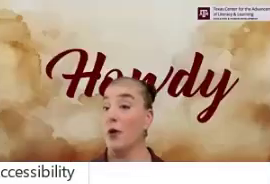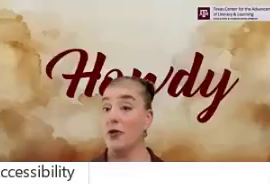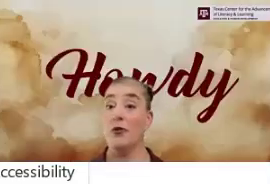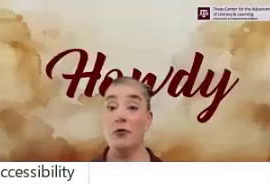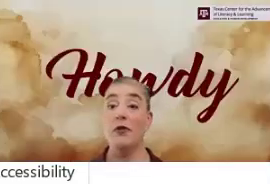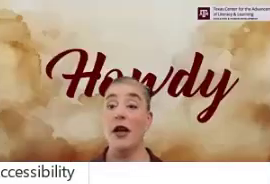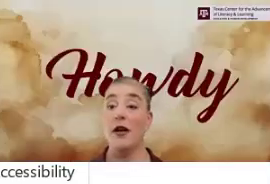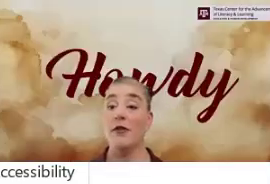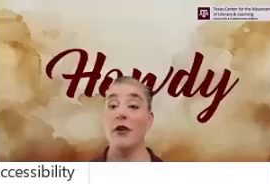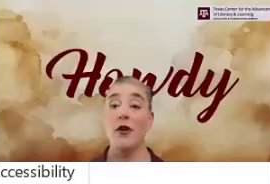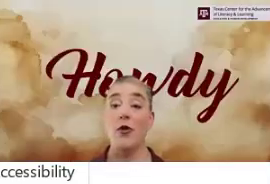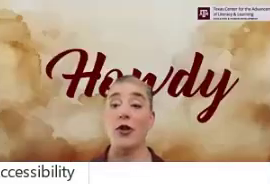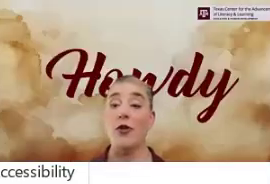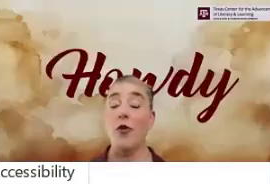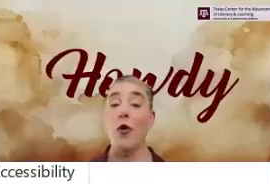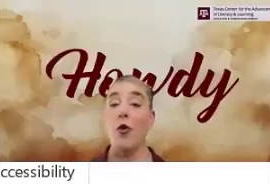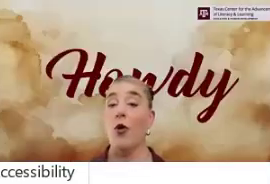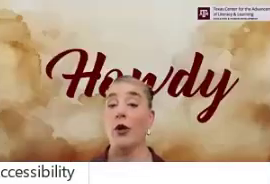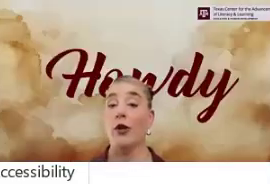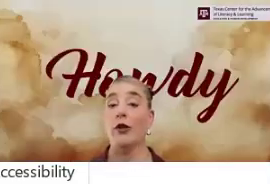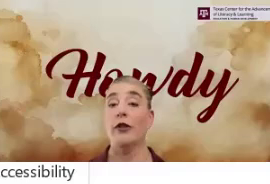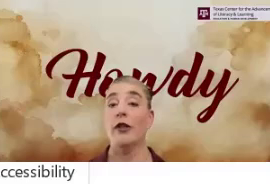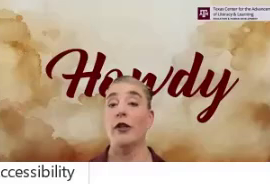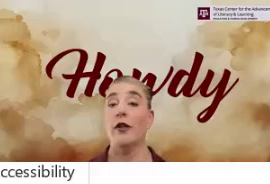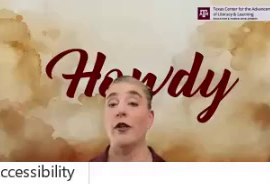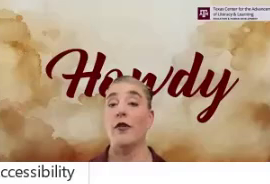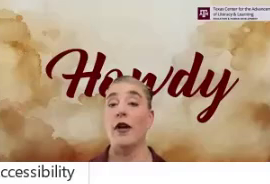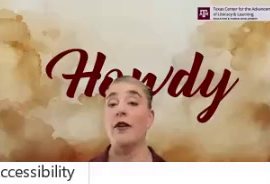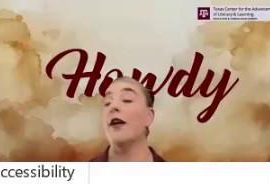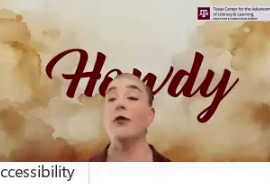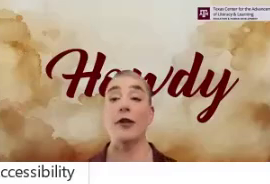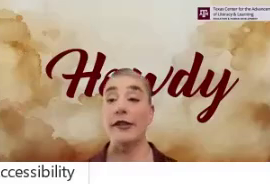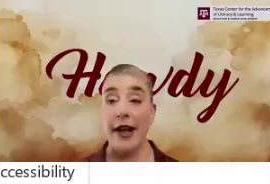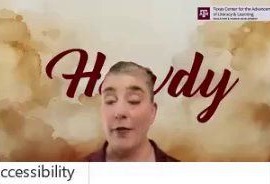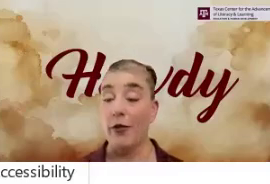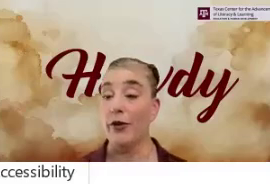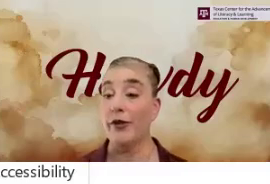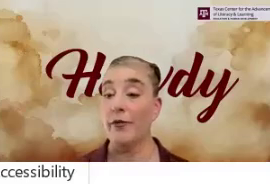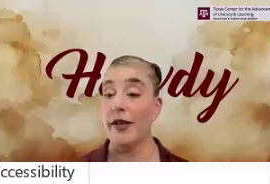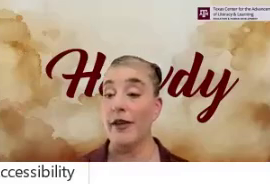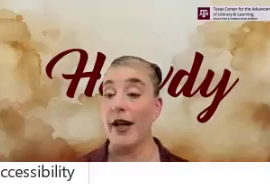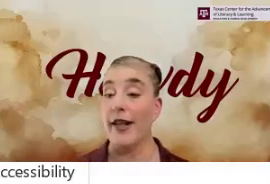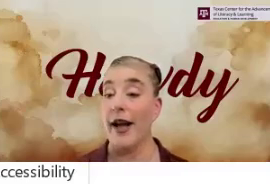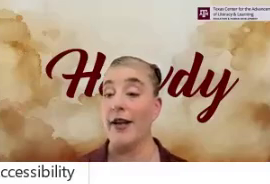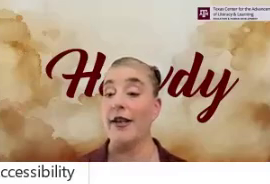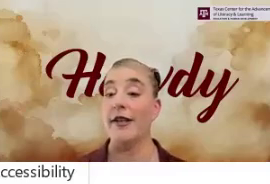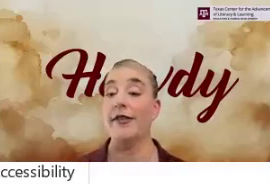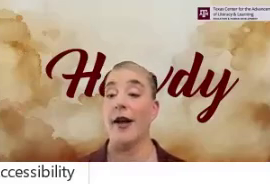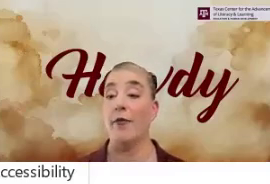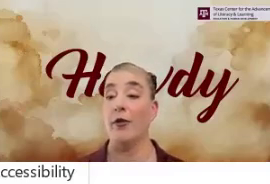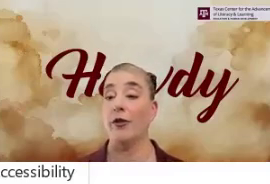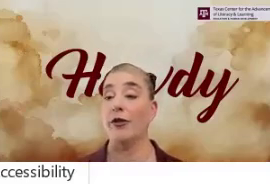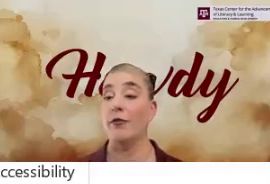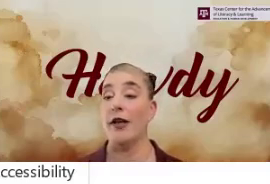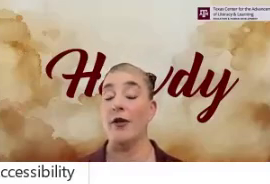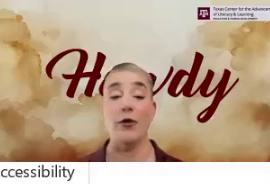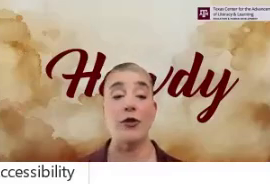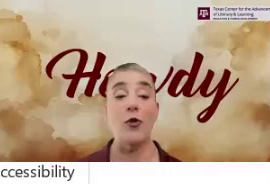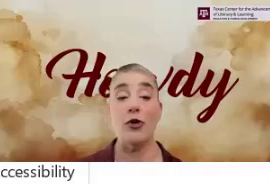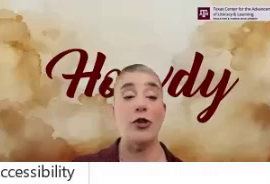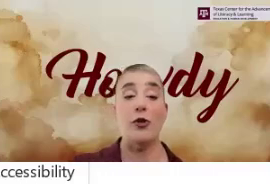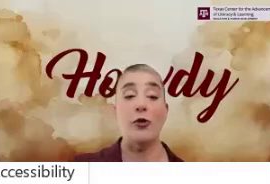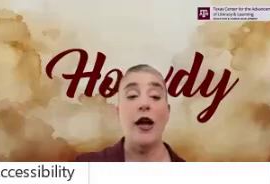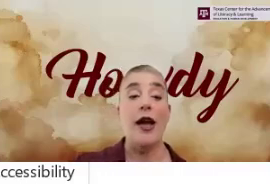You could do part 2, yeah. Or another example or something like that, an example or